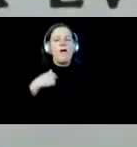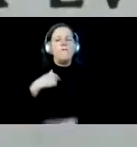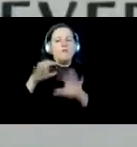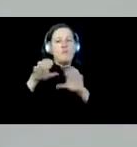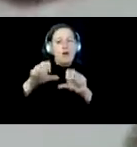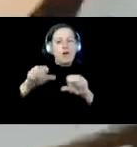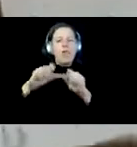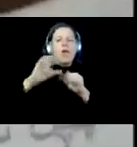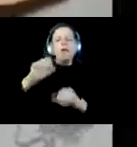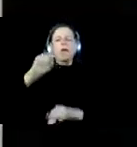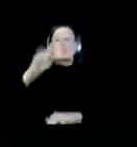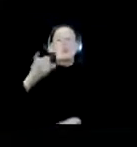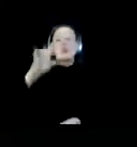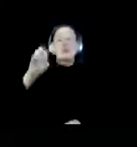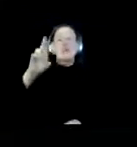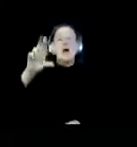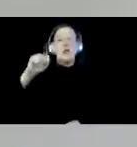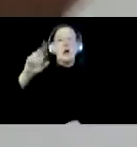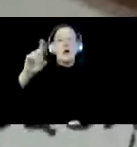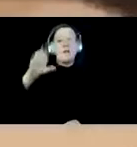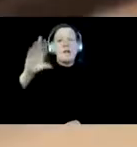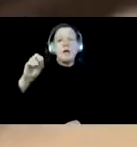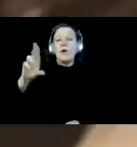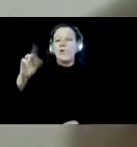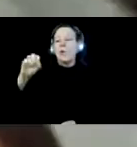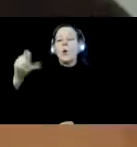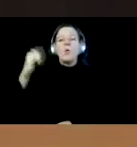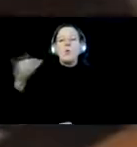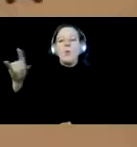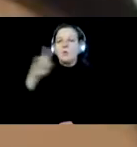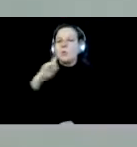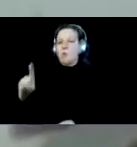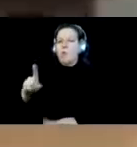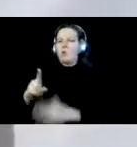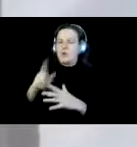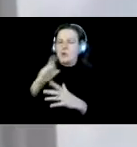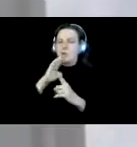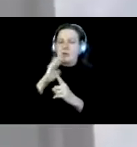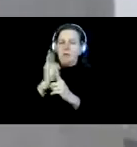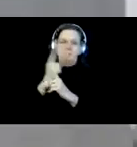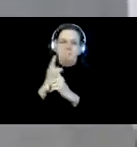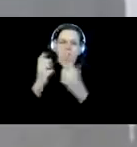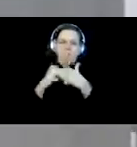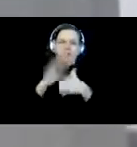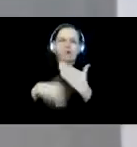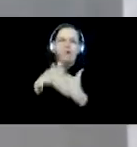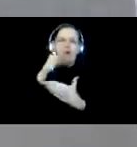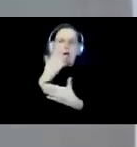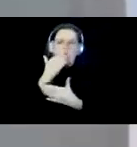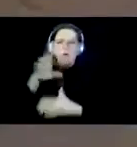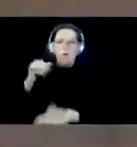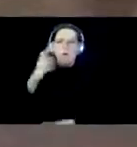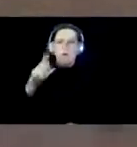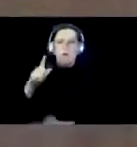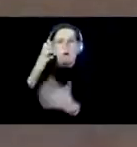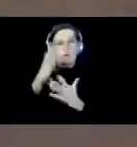1936. Rose gold is flattering to most skin tones. Rachel, dark, dark. Who is and dark, what is dark, Rachel? Dark? Who is the voice